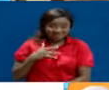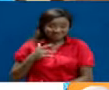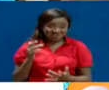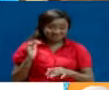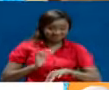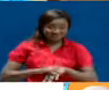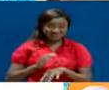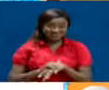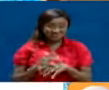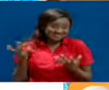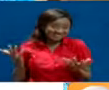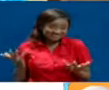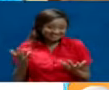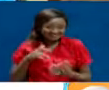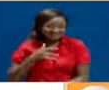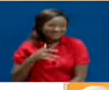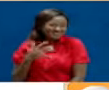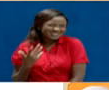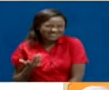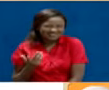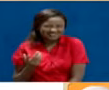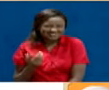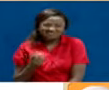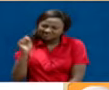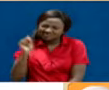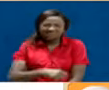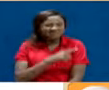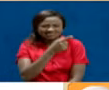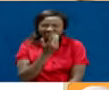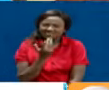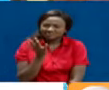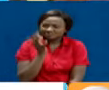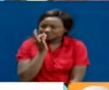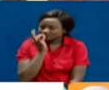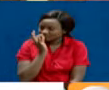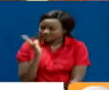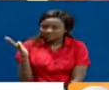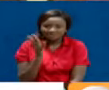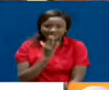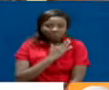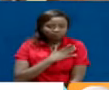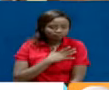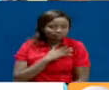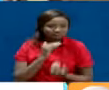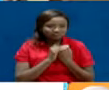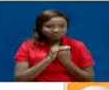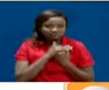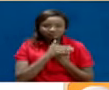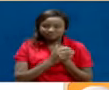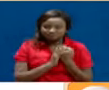10 years you were out there? He does. He does. In what ways? What does despite, he do? Despite his